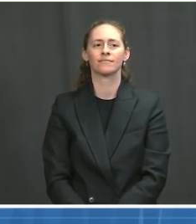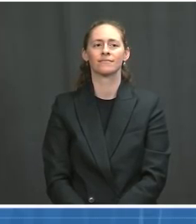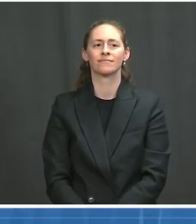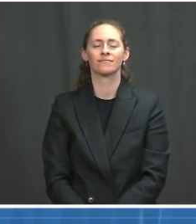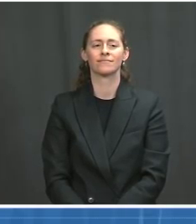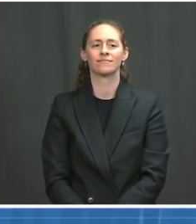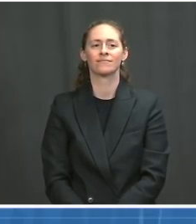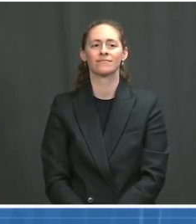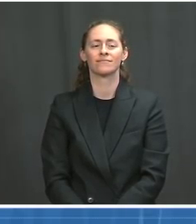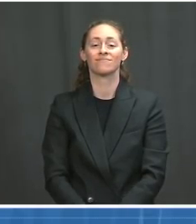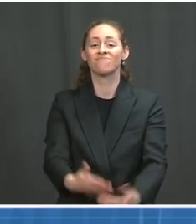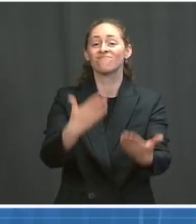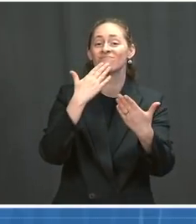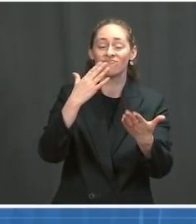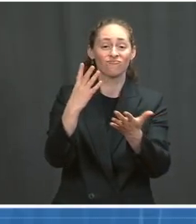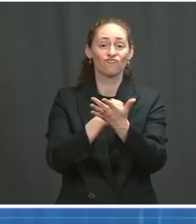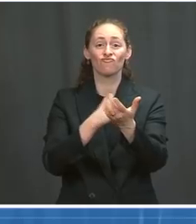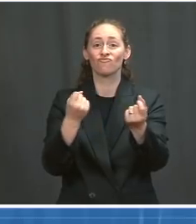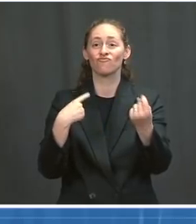a few questions.